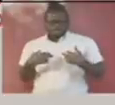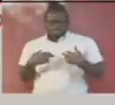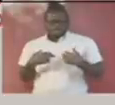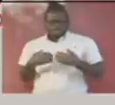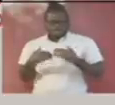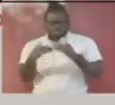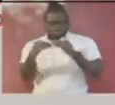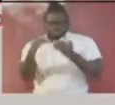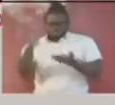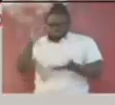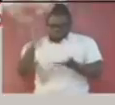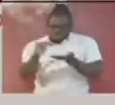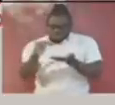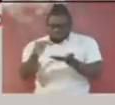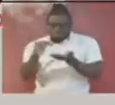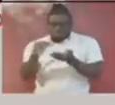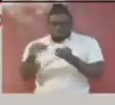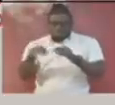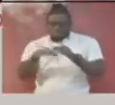at 179.